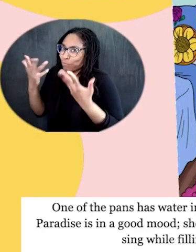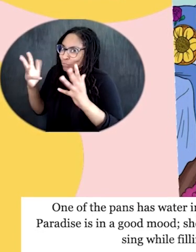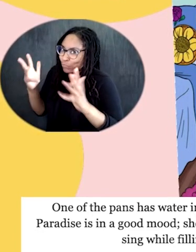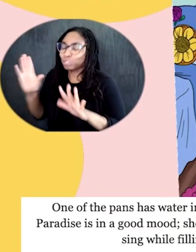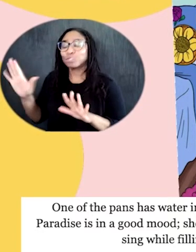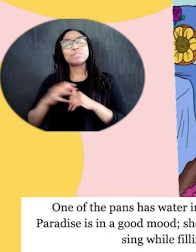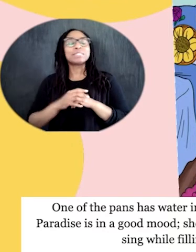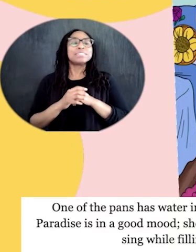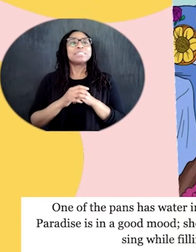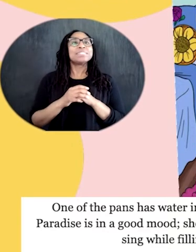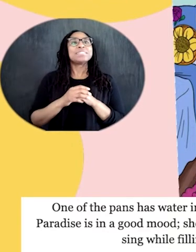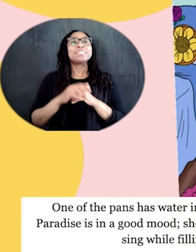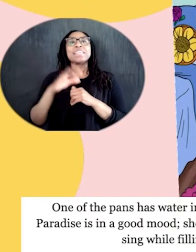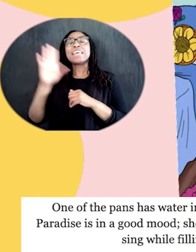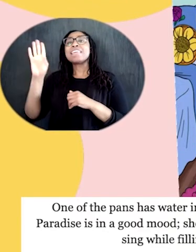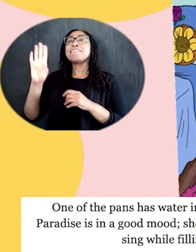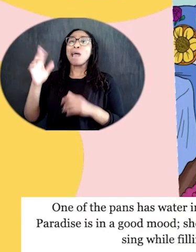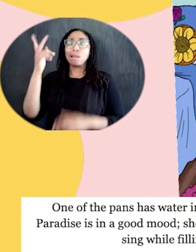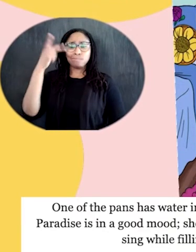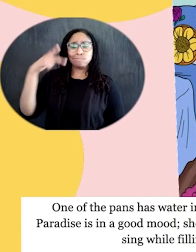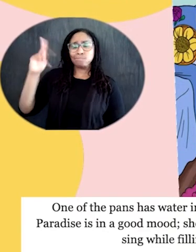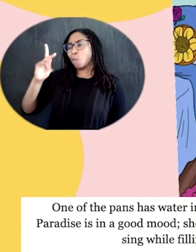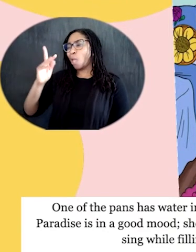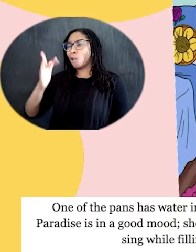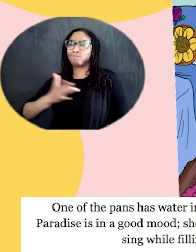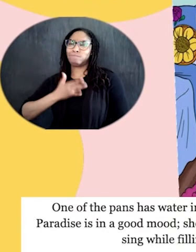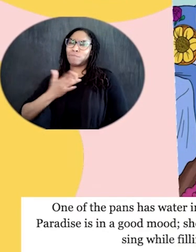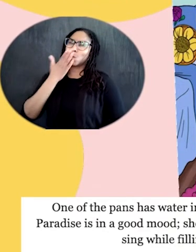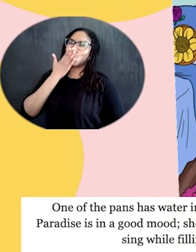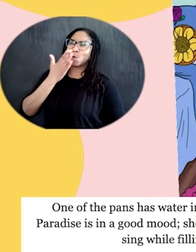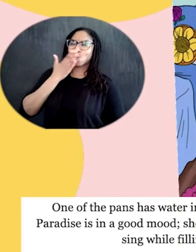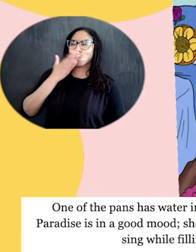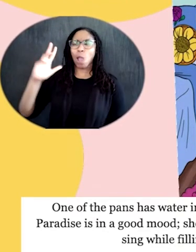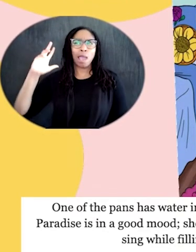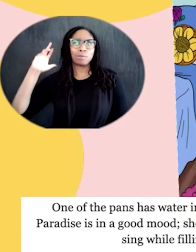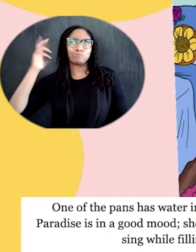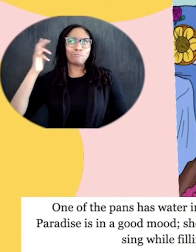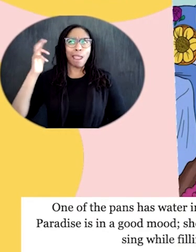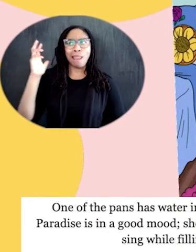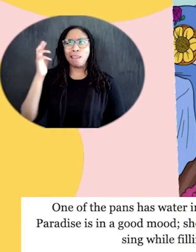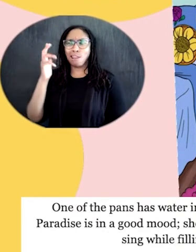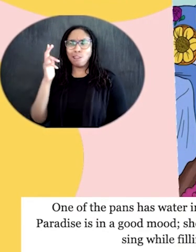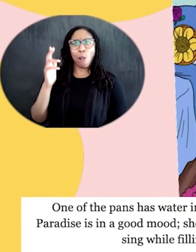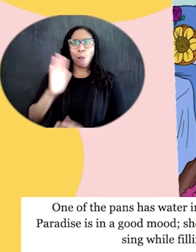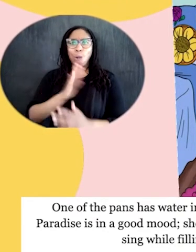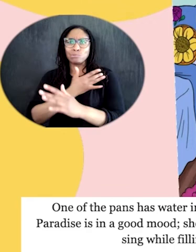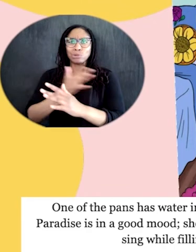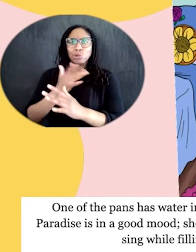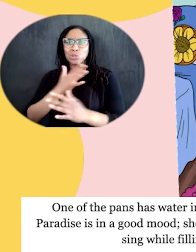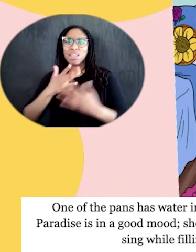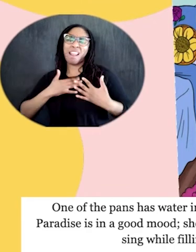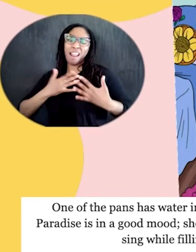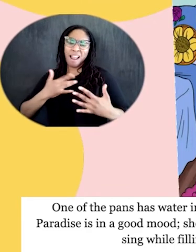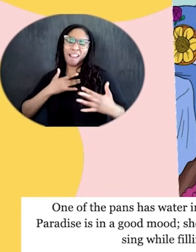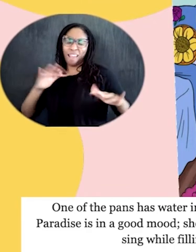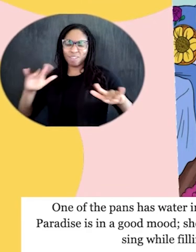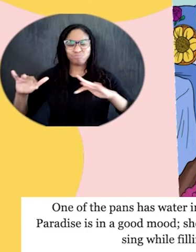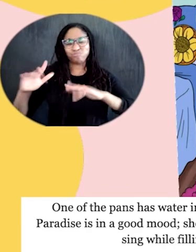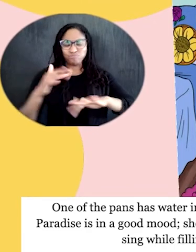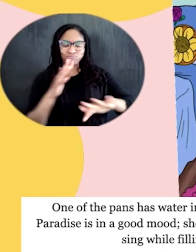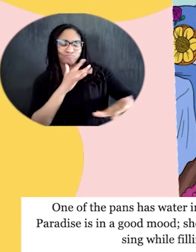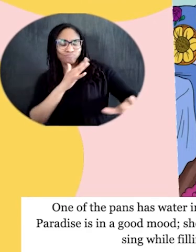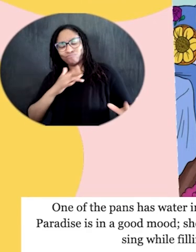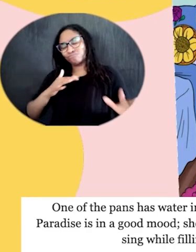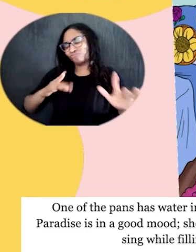mood. She dances in place as she raps to a song that she hears on the radio. She continues to sing while filling the small